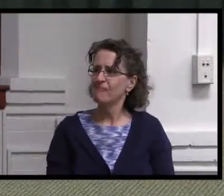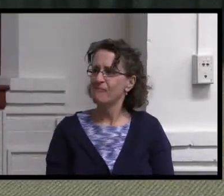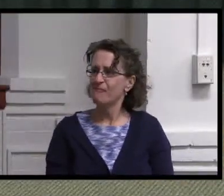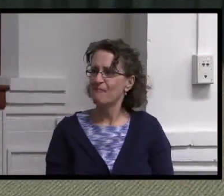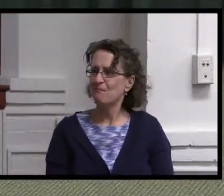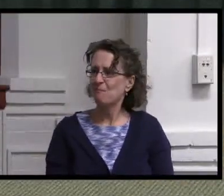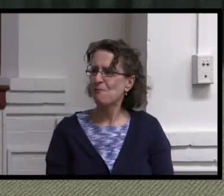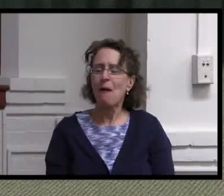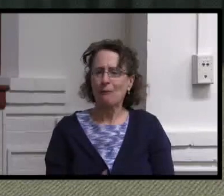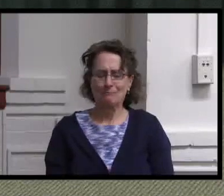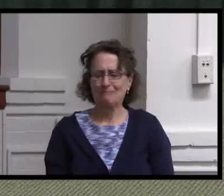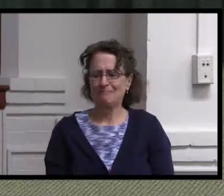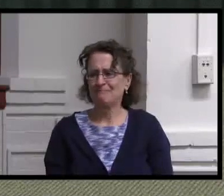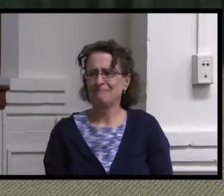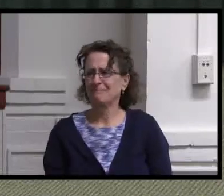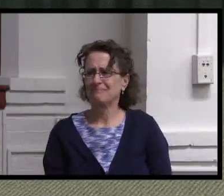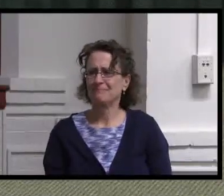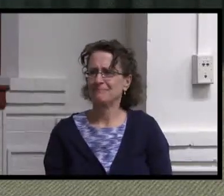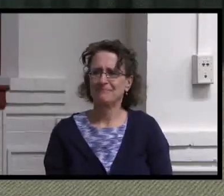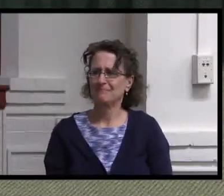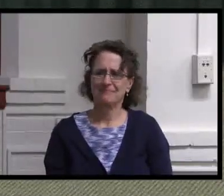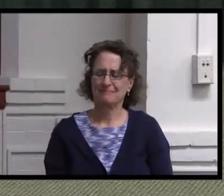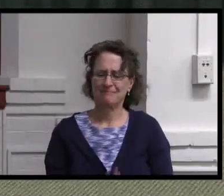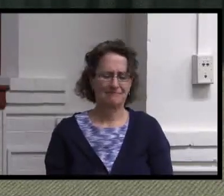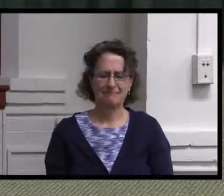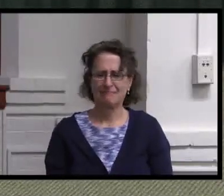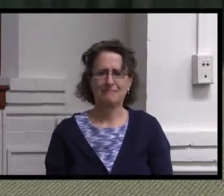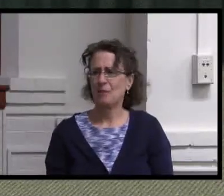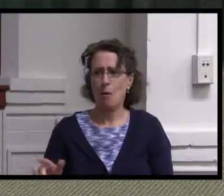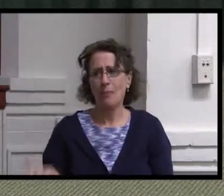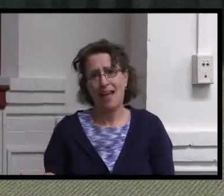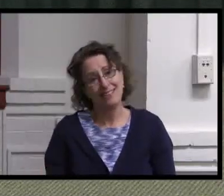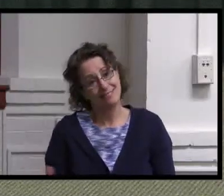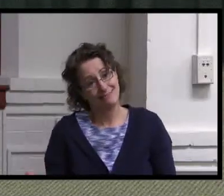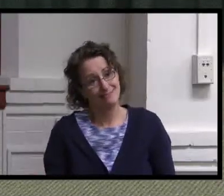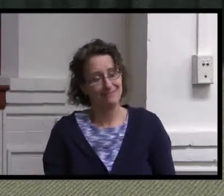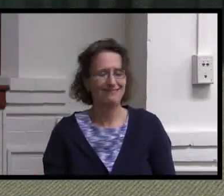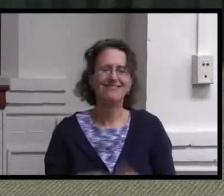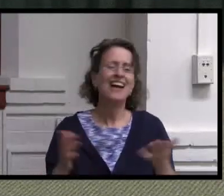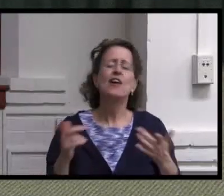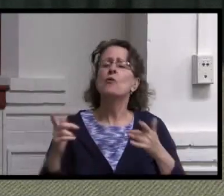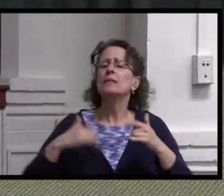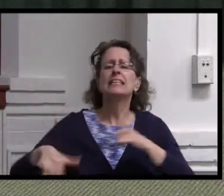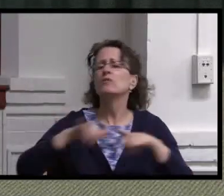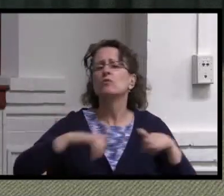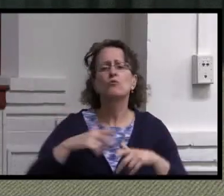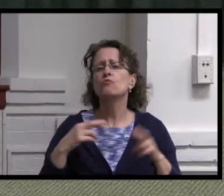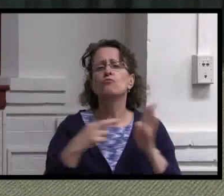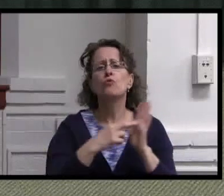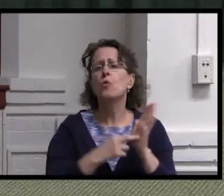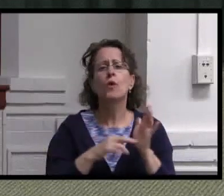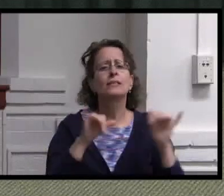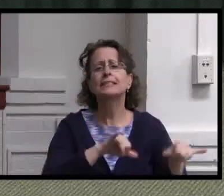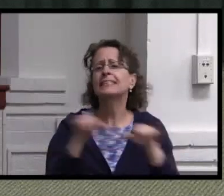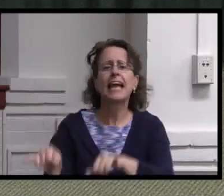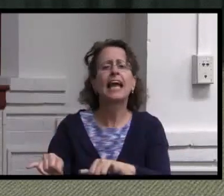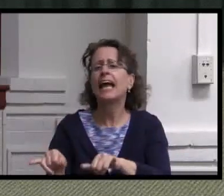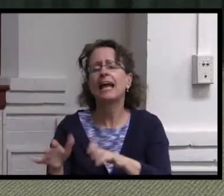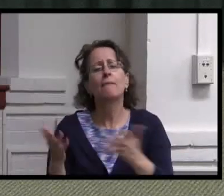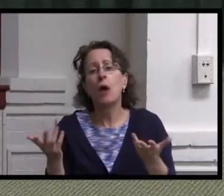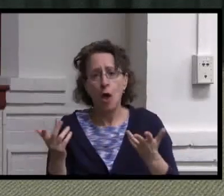Well, it is. So. And that one, we really had to be consistent yeah. through the whole thing. I mean, it's yeah. because we can hear this a